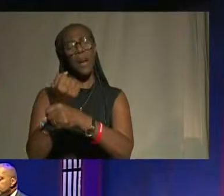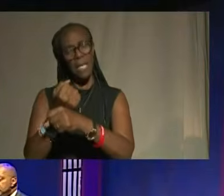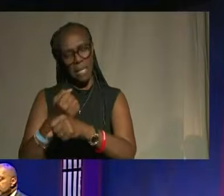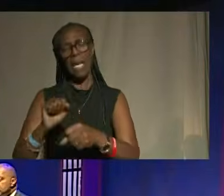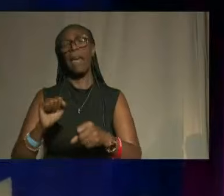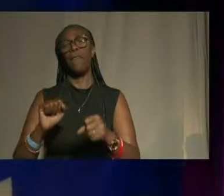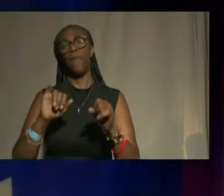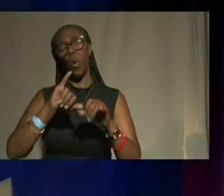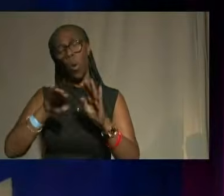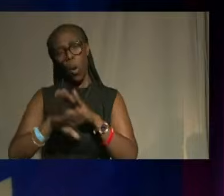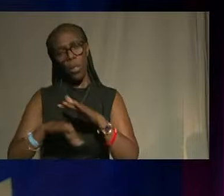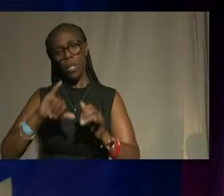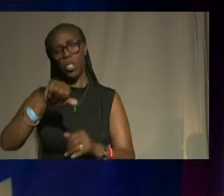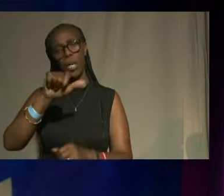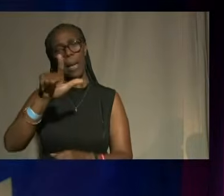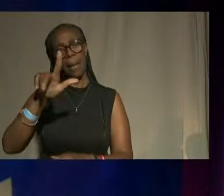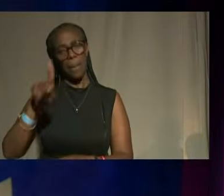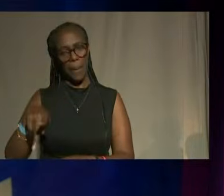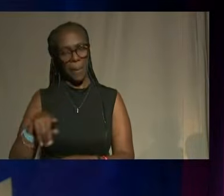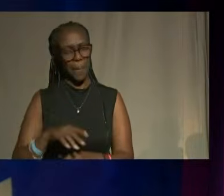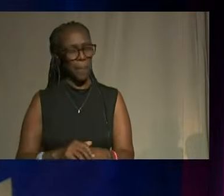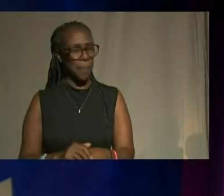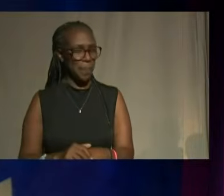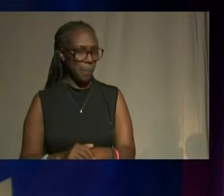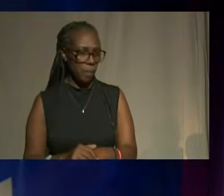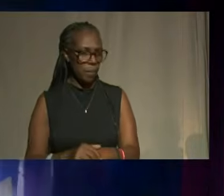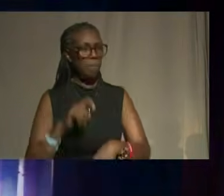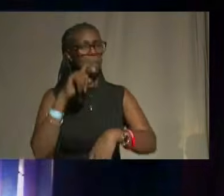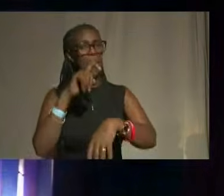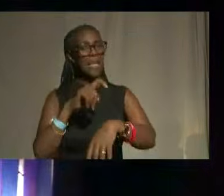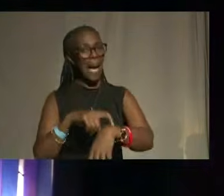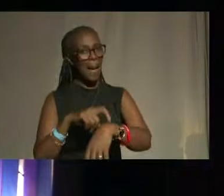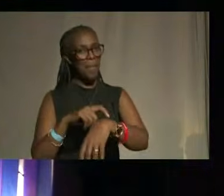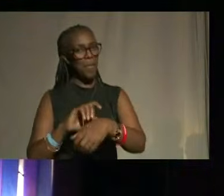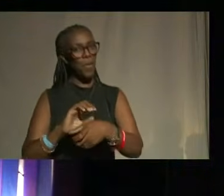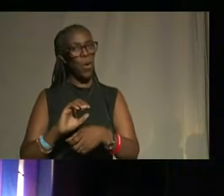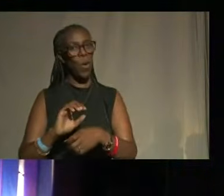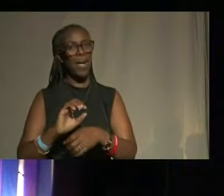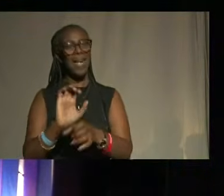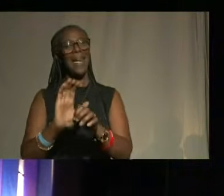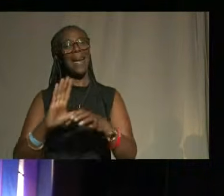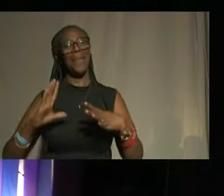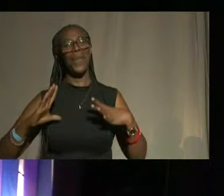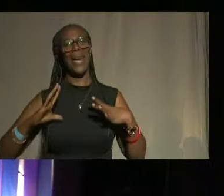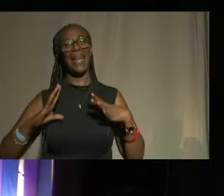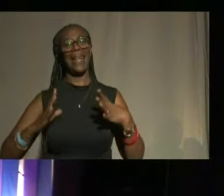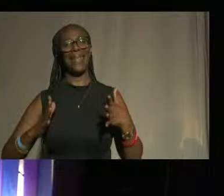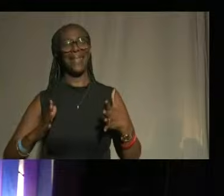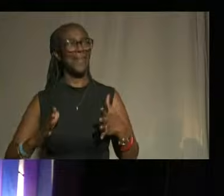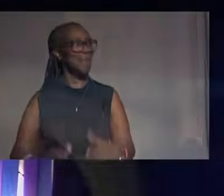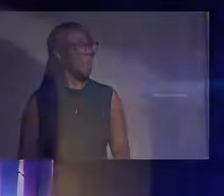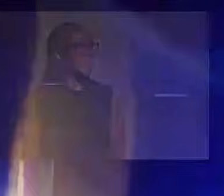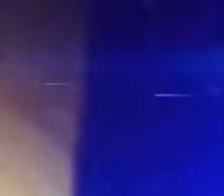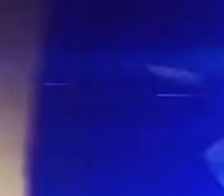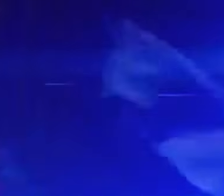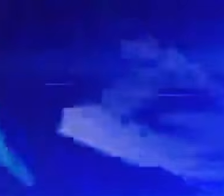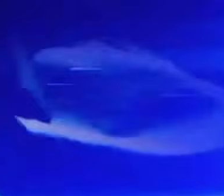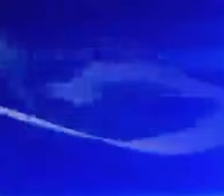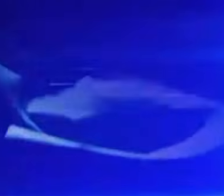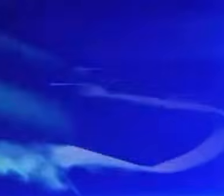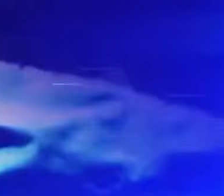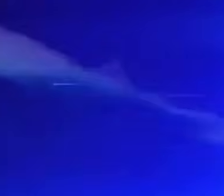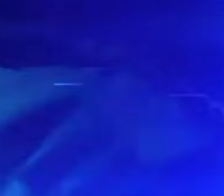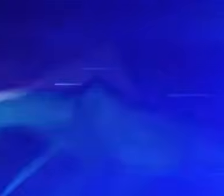Party. Mr. Tufton, thank you. Time. We now take a short break and invite you to stay tuned.